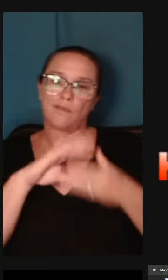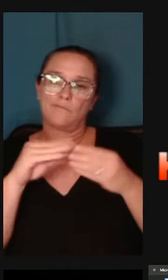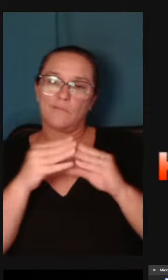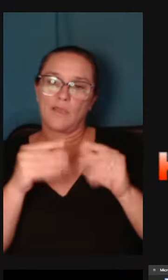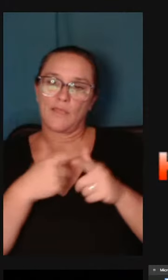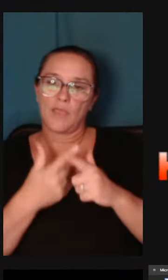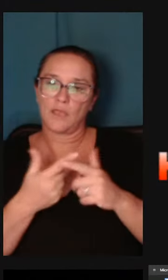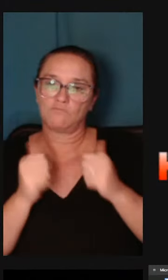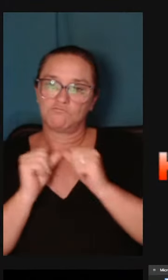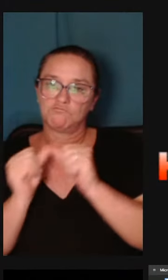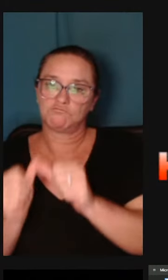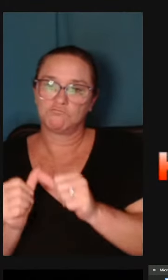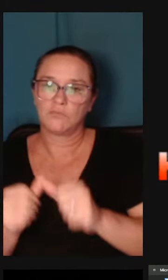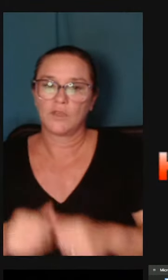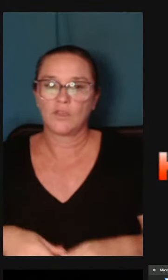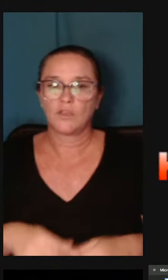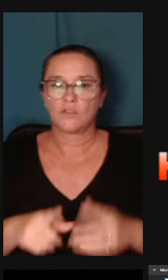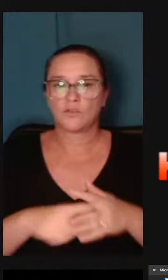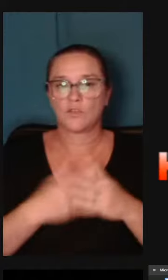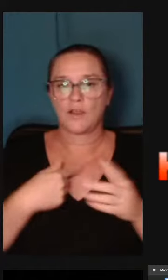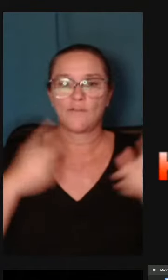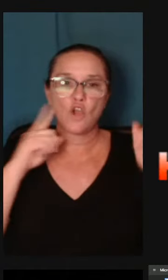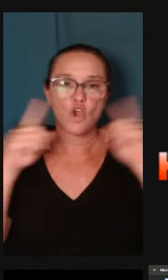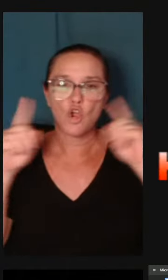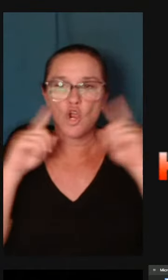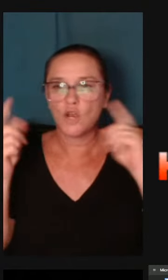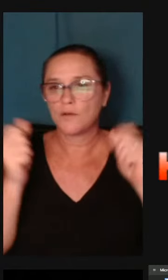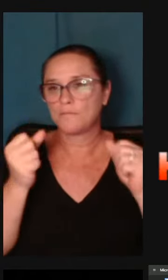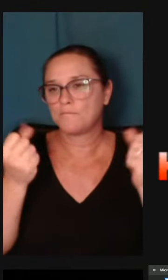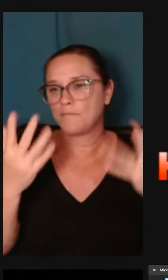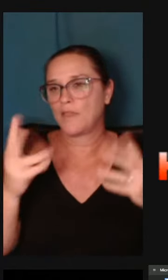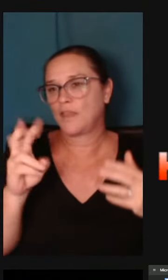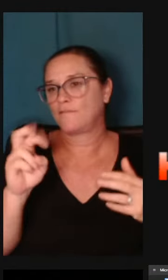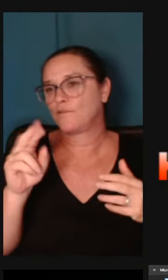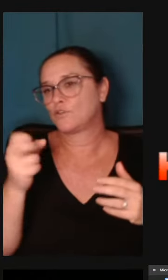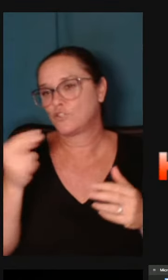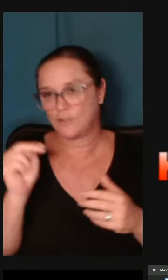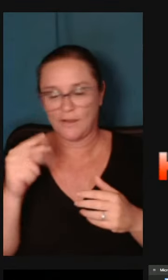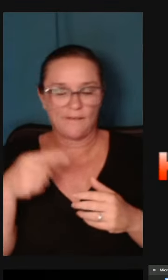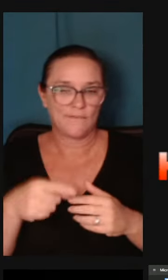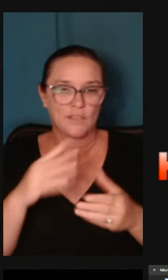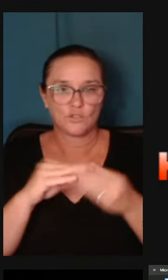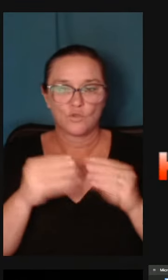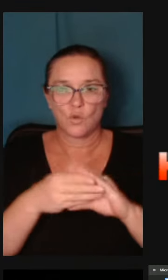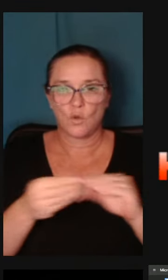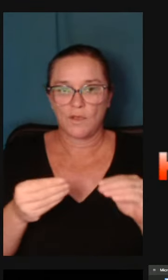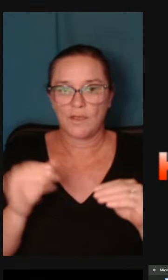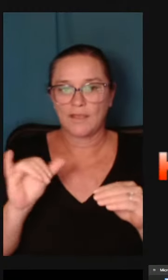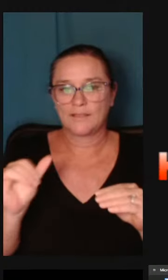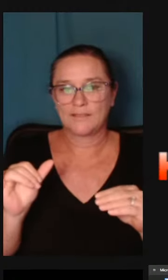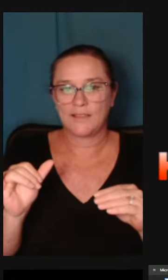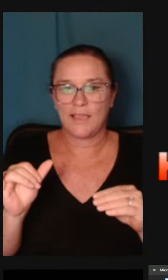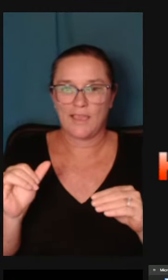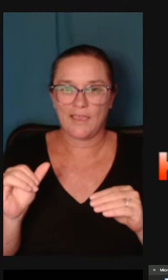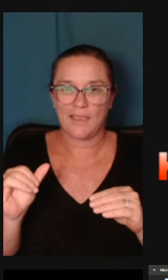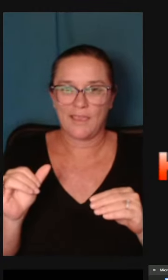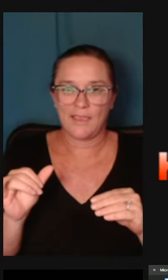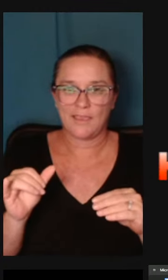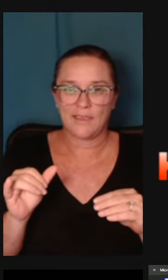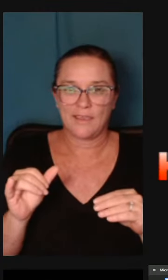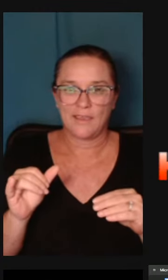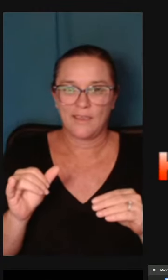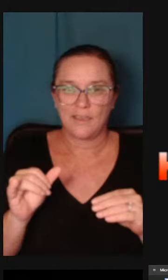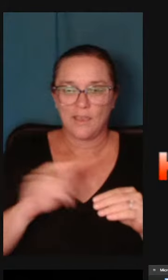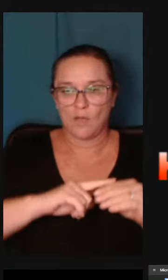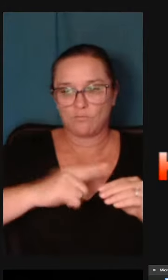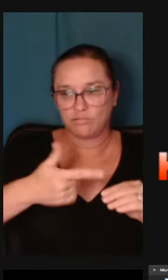there. And so I'll start off by saying I've heard lots of versions of the story, and it's a little bit like these fish tales or a game of telephone where it's hard to know